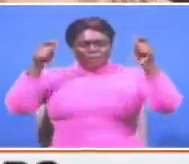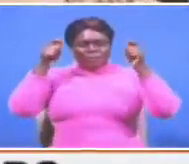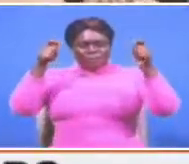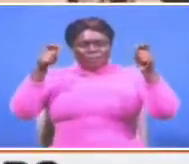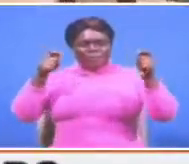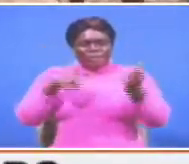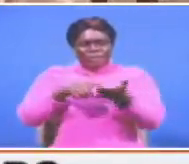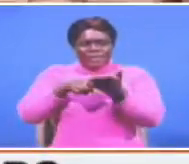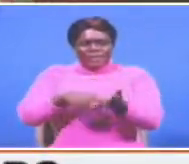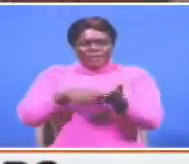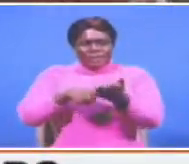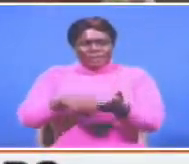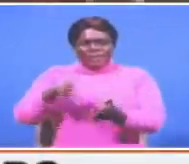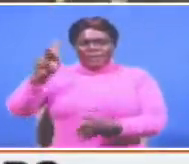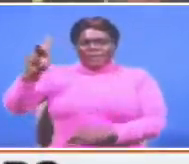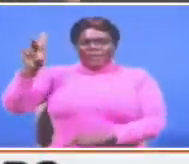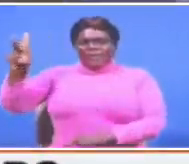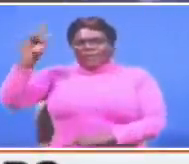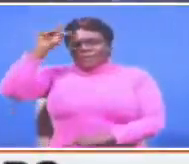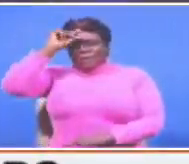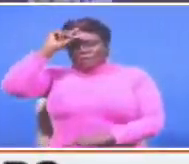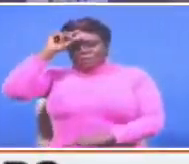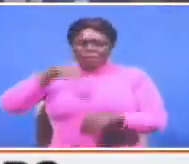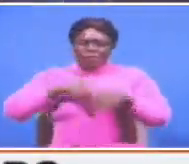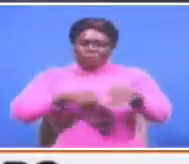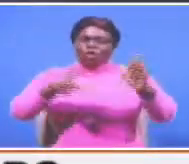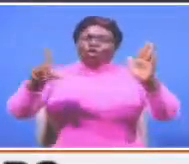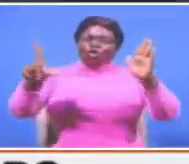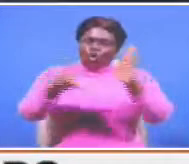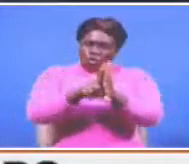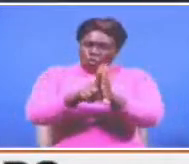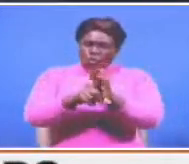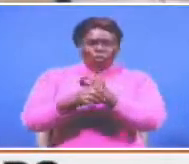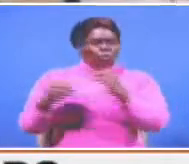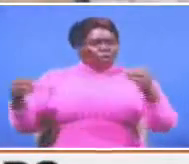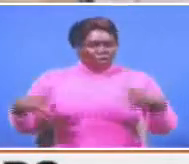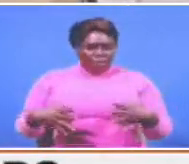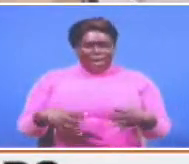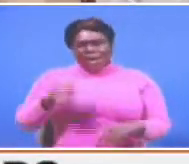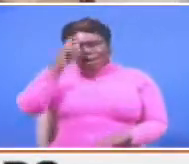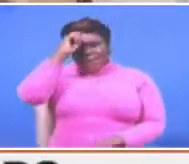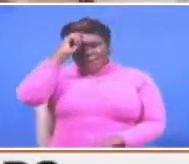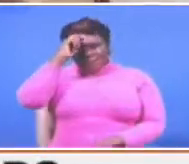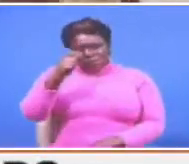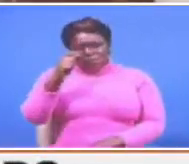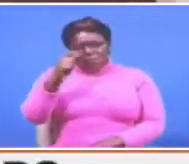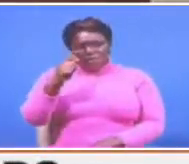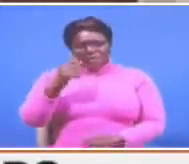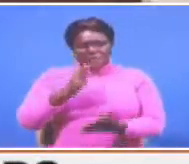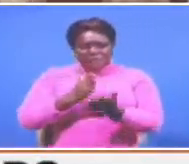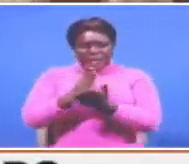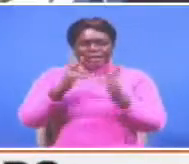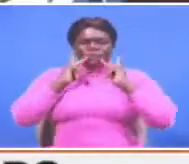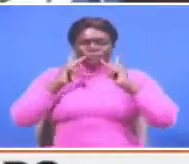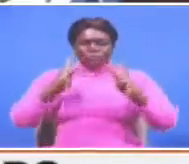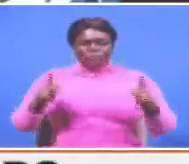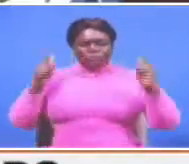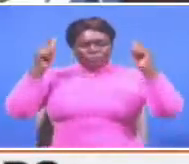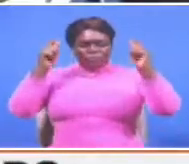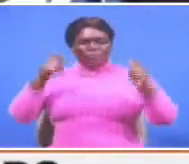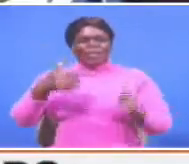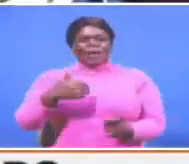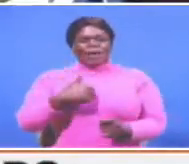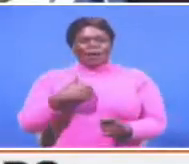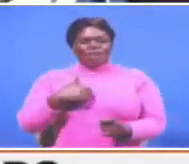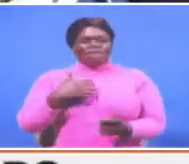he emphasized that Kenya Kwanza government abides by the rule of the law and respects the right to hold peaceful demonstrations. And we